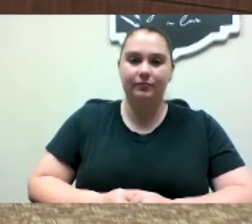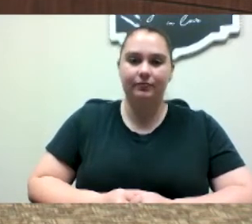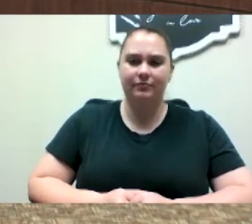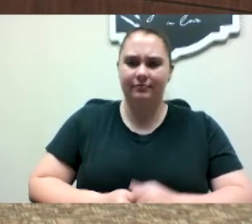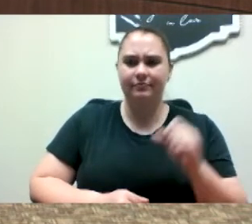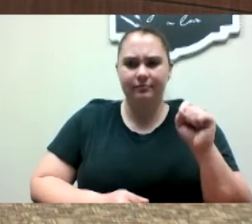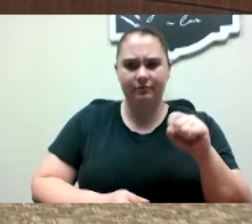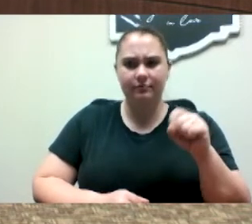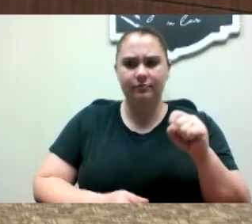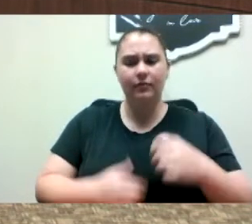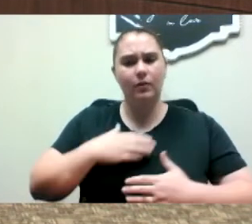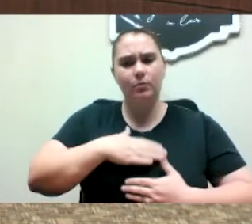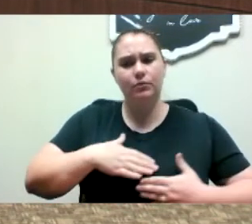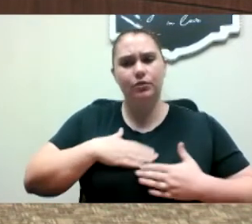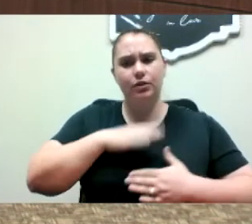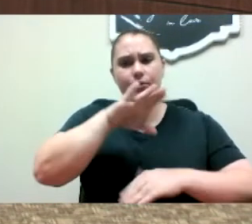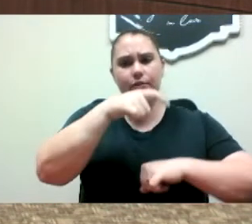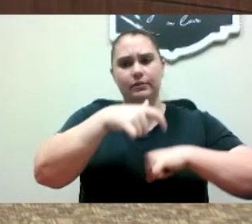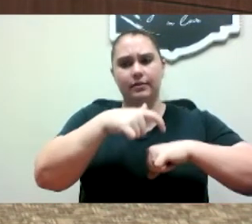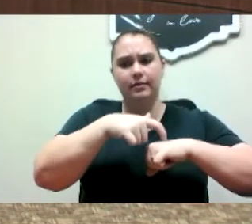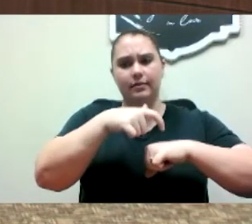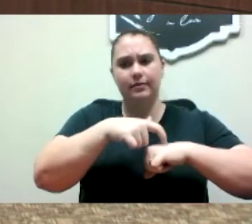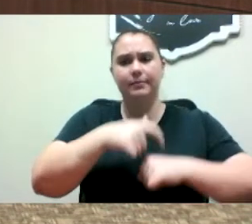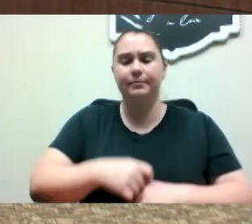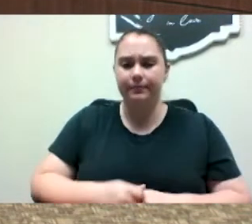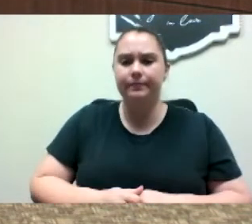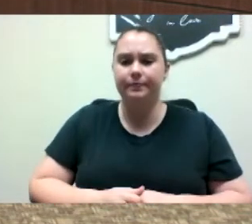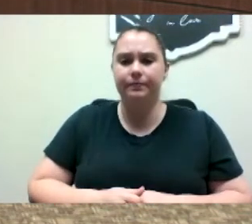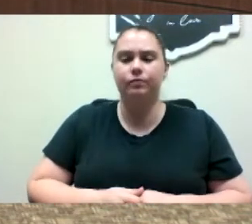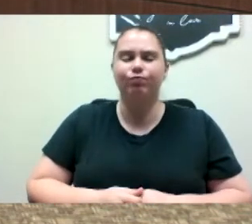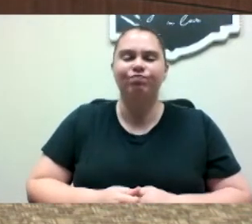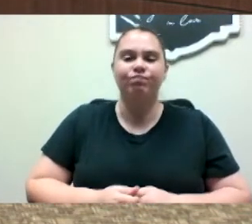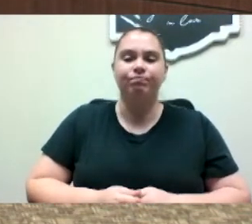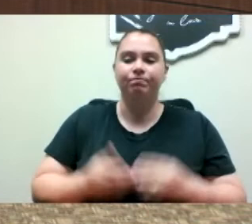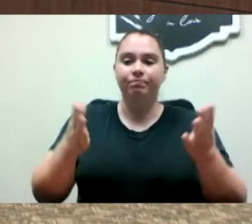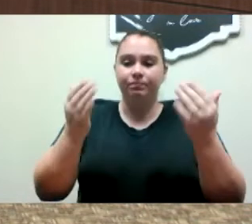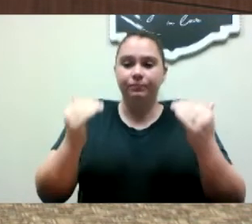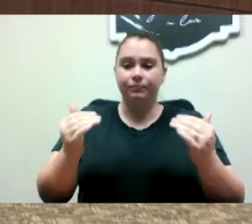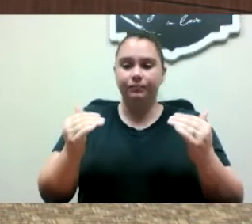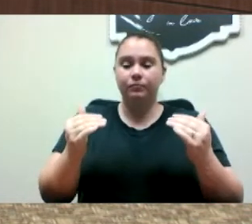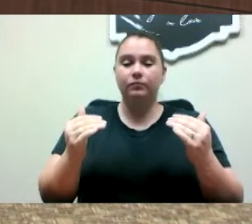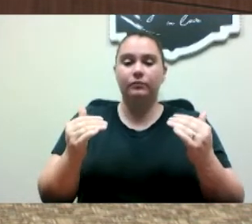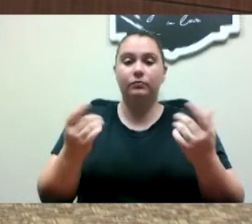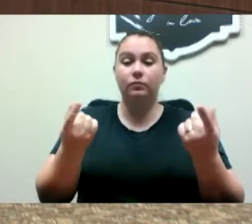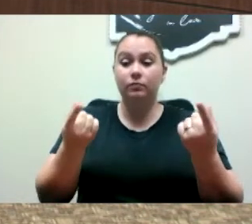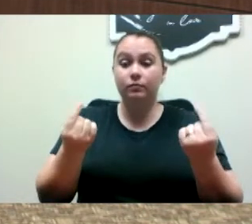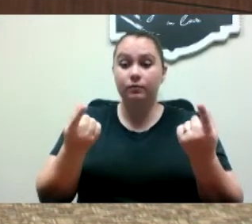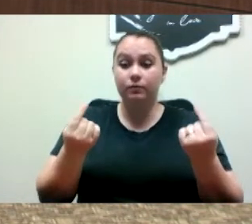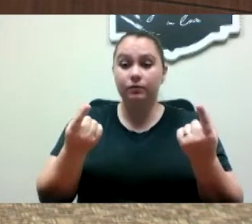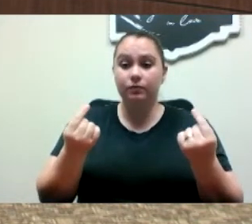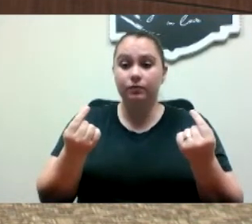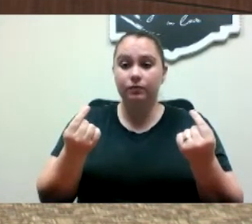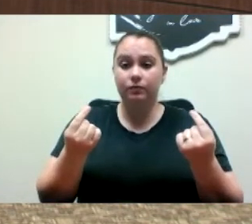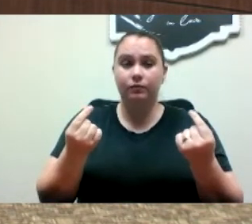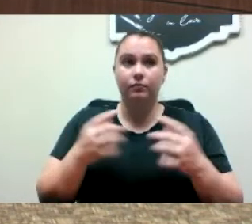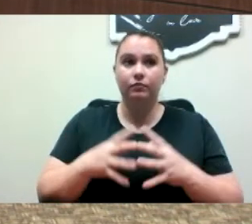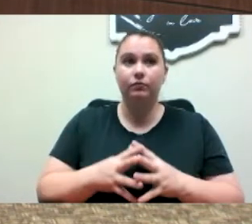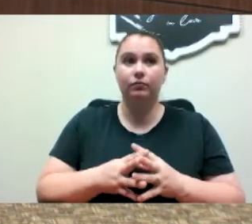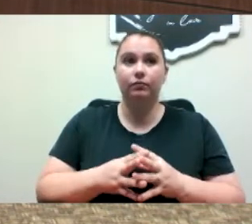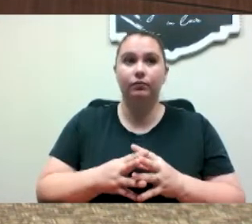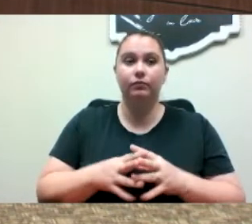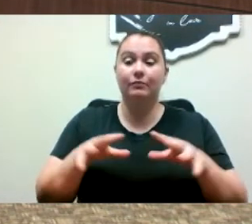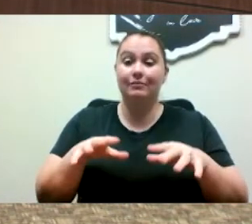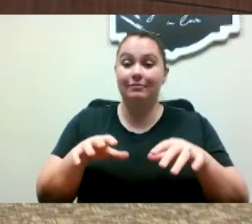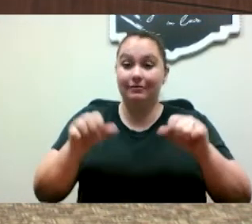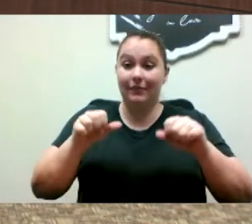yeah, appreciate your time. Okay, next on our agenda is to take appropriate